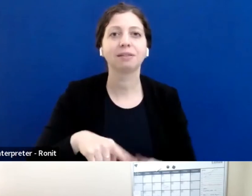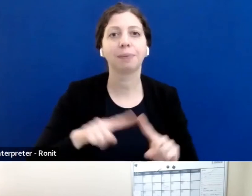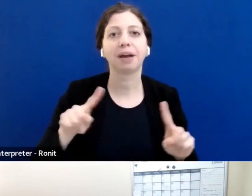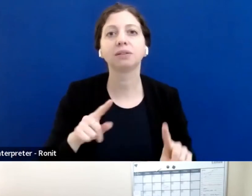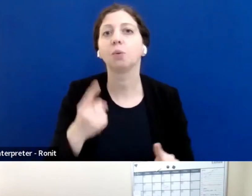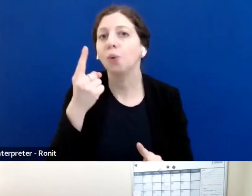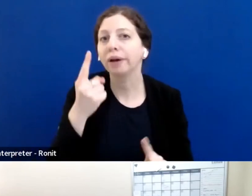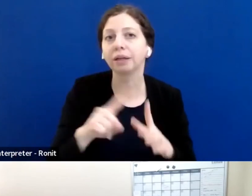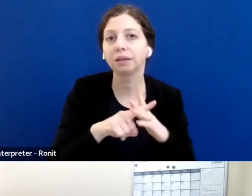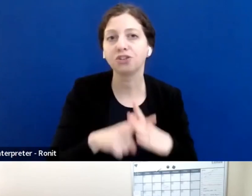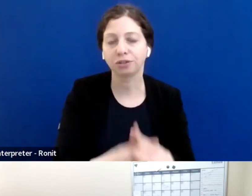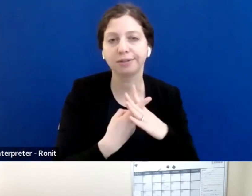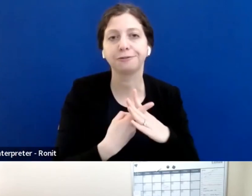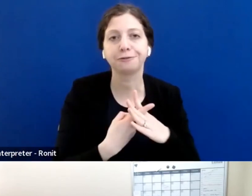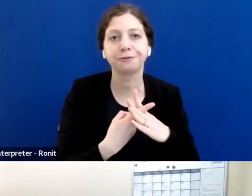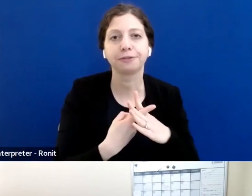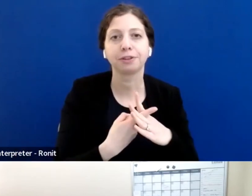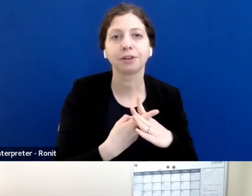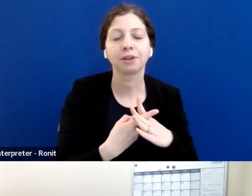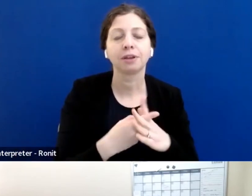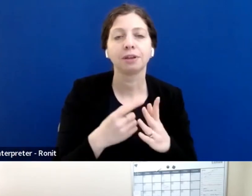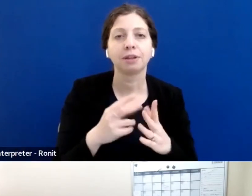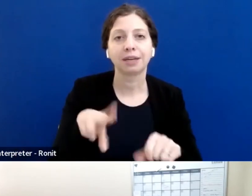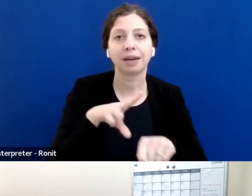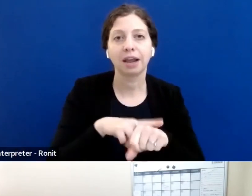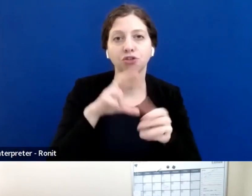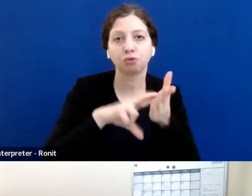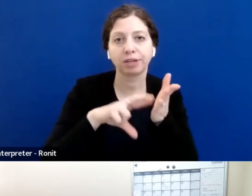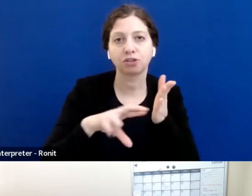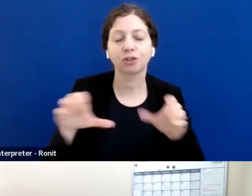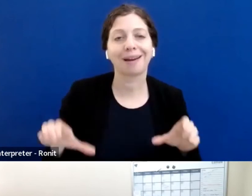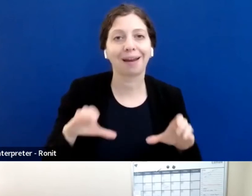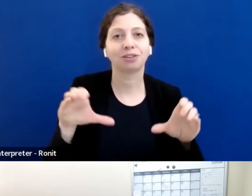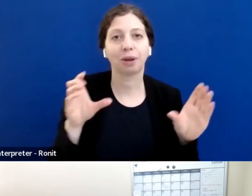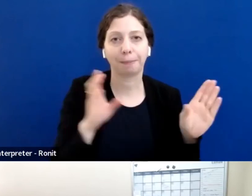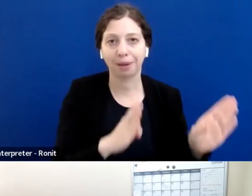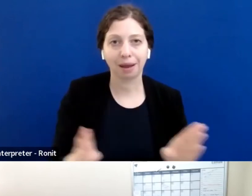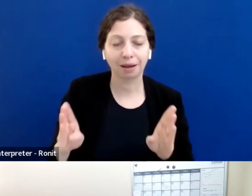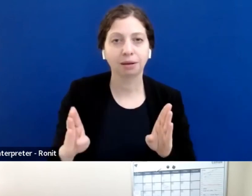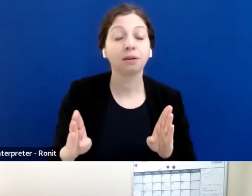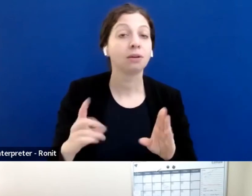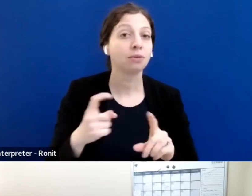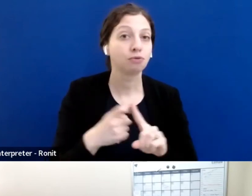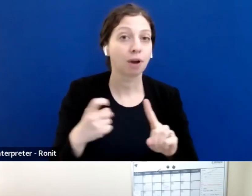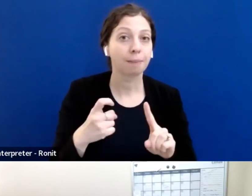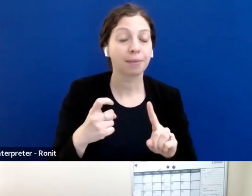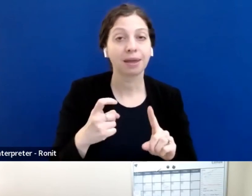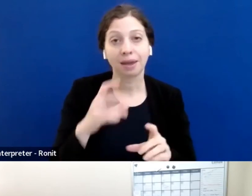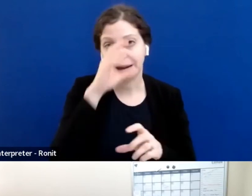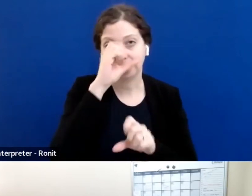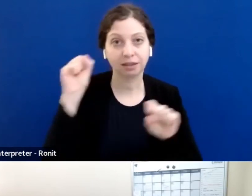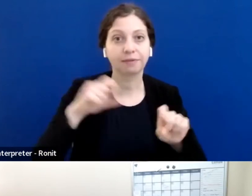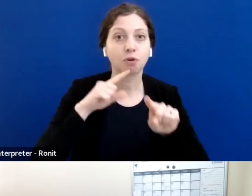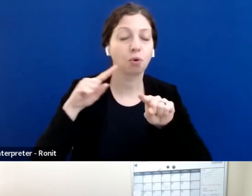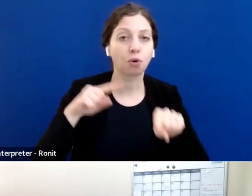one initiative is the National Research Action Plan. It stems from an executive order during the